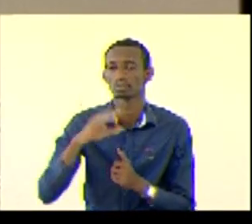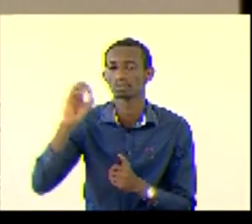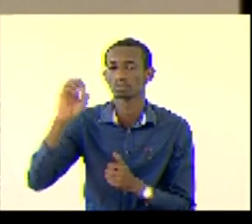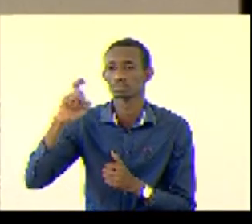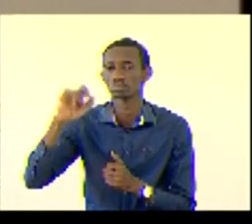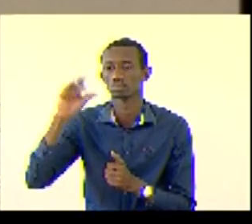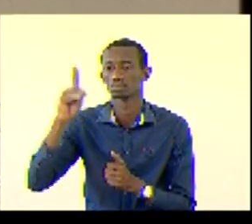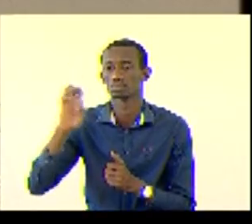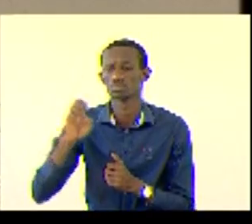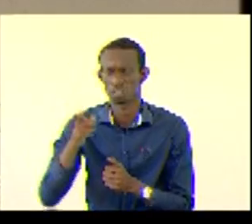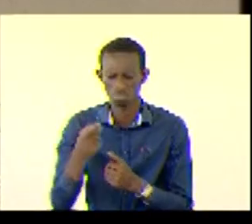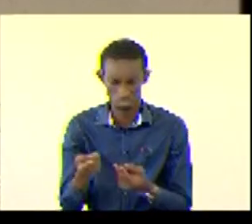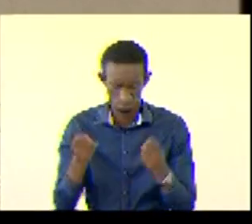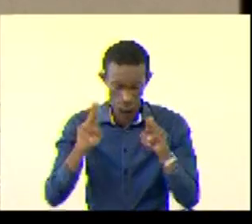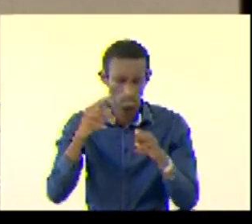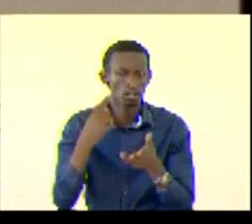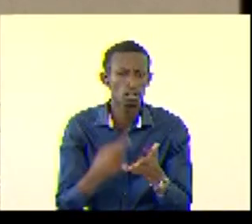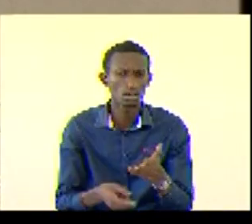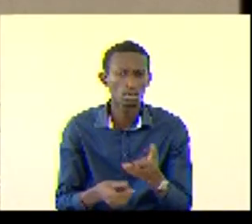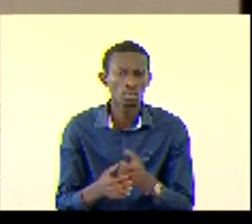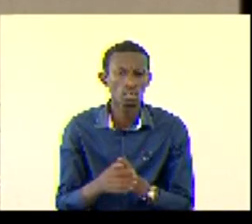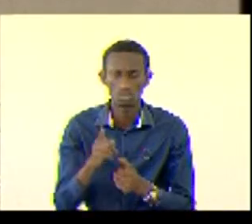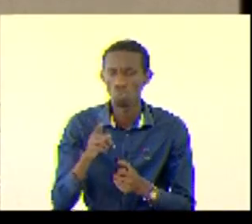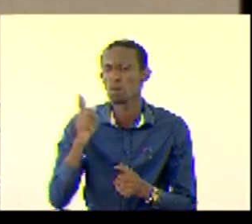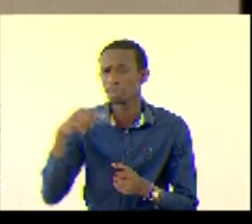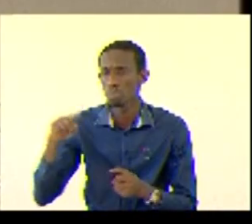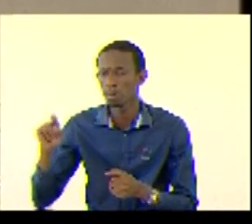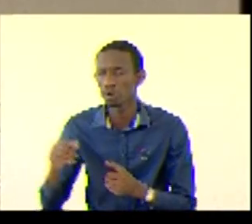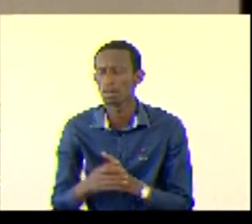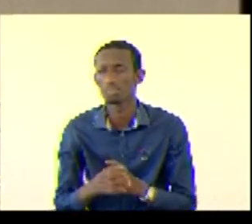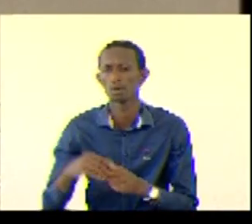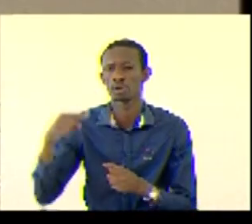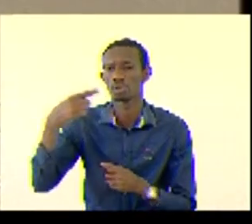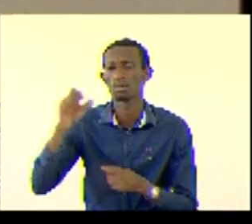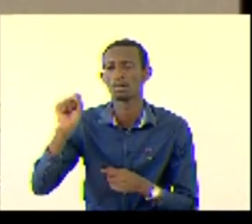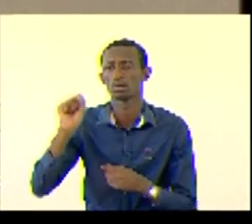peroxide. So what happens? You correct the gas.